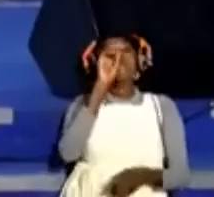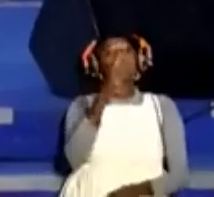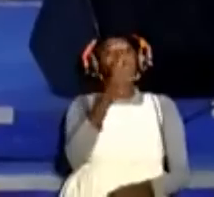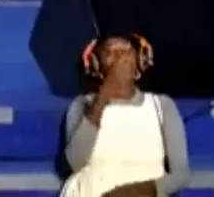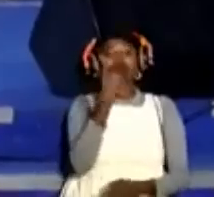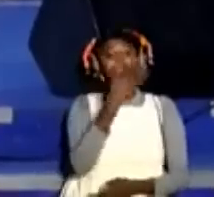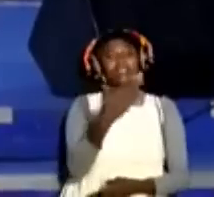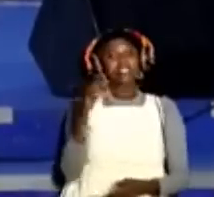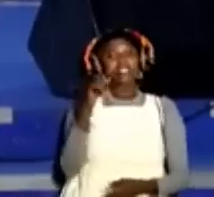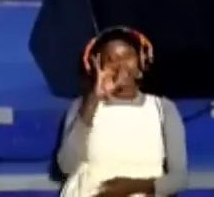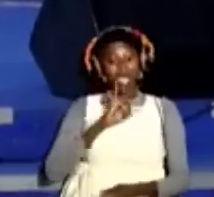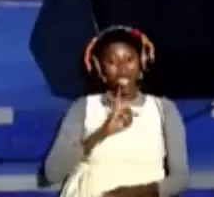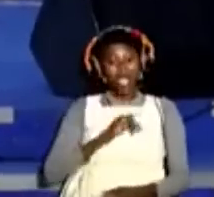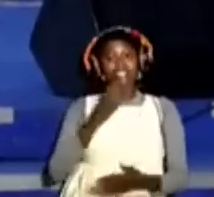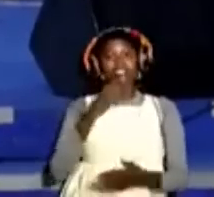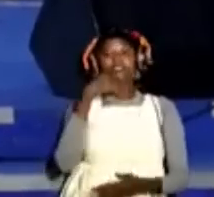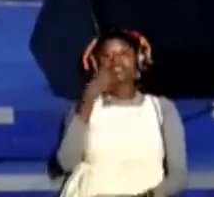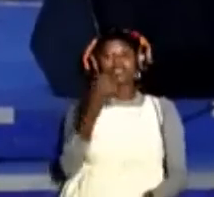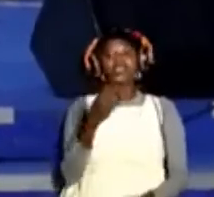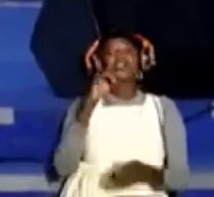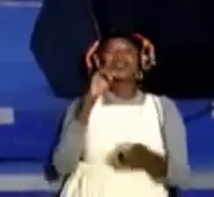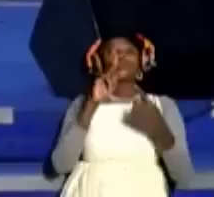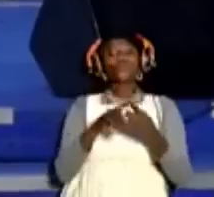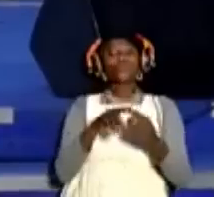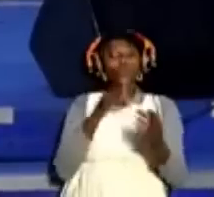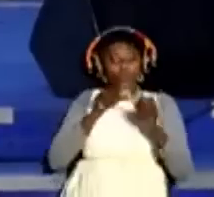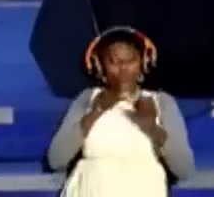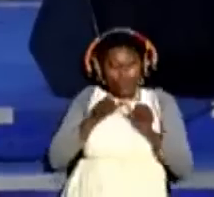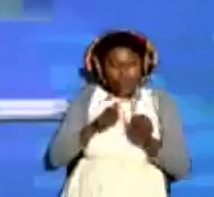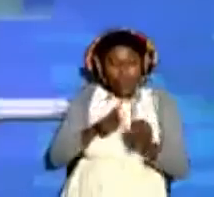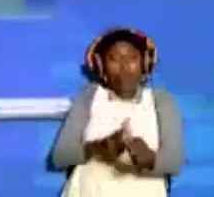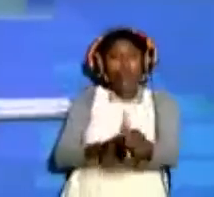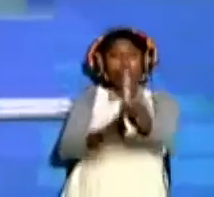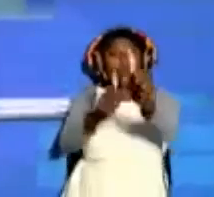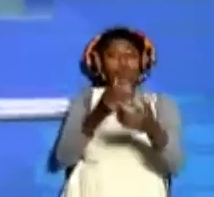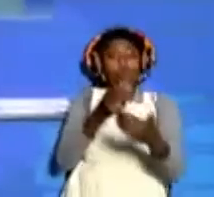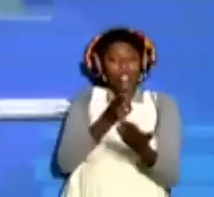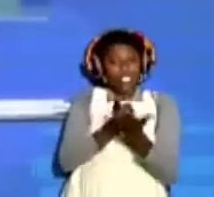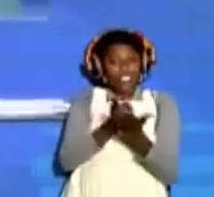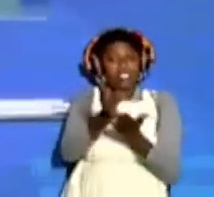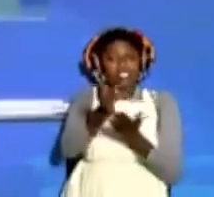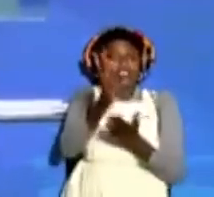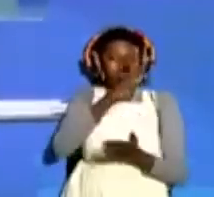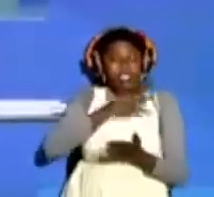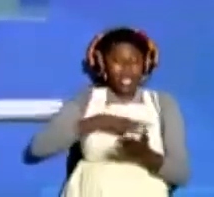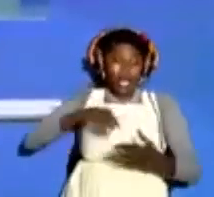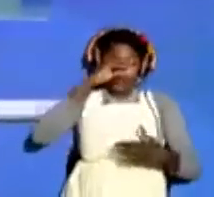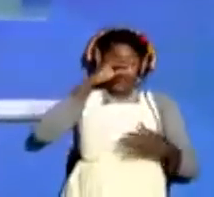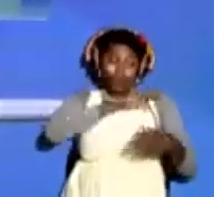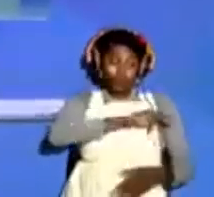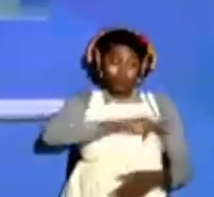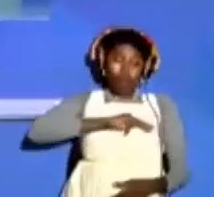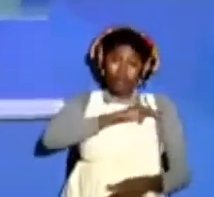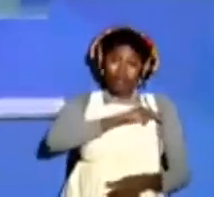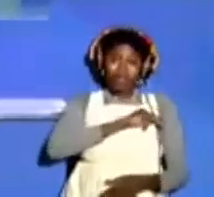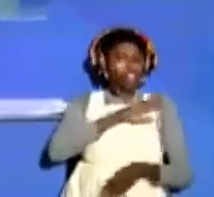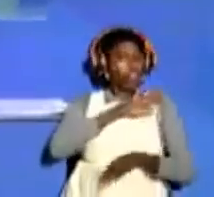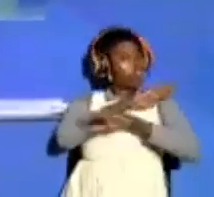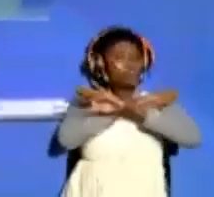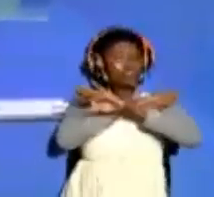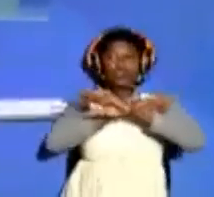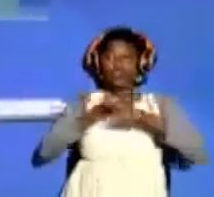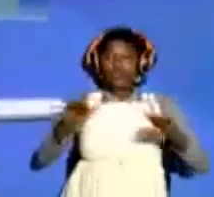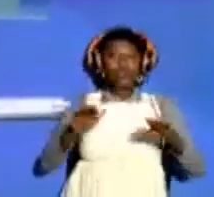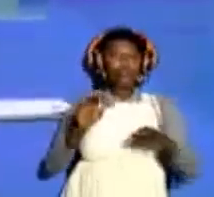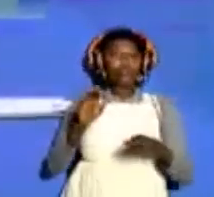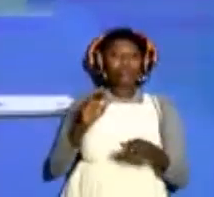say in pursuing integrity and morality in life and ministry is never to